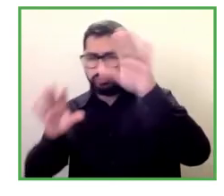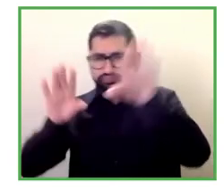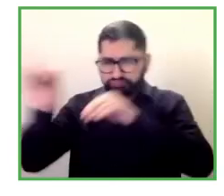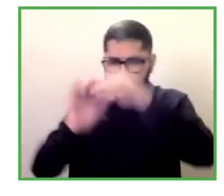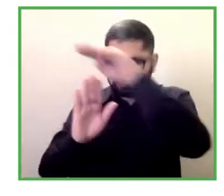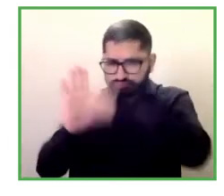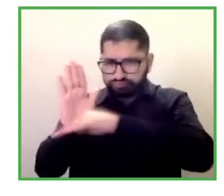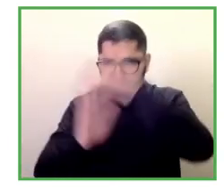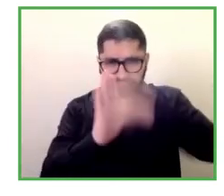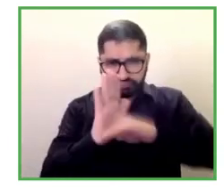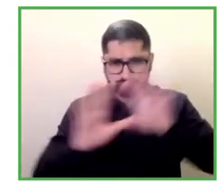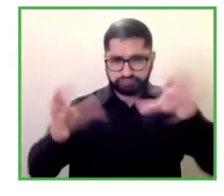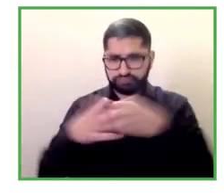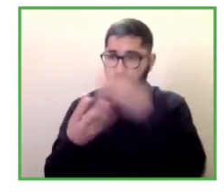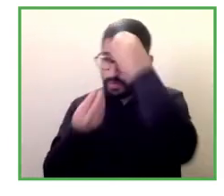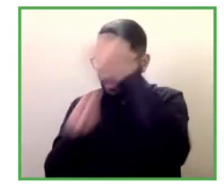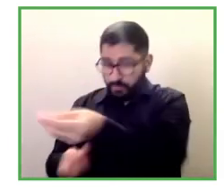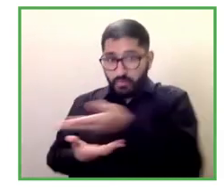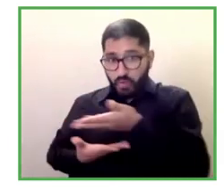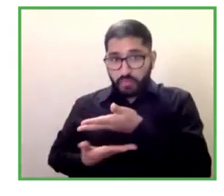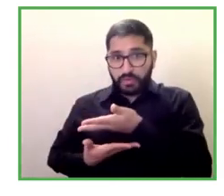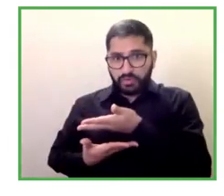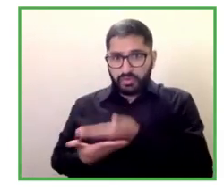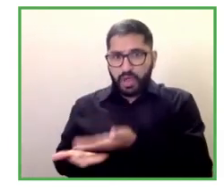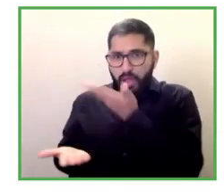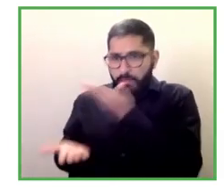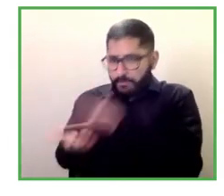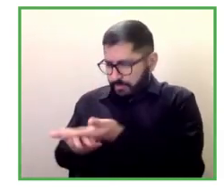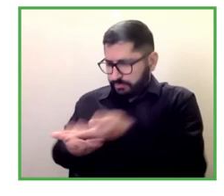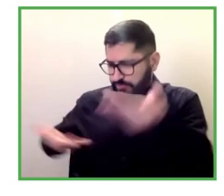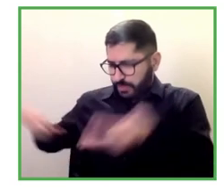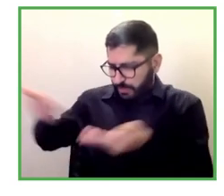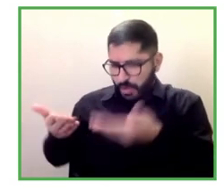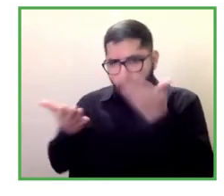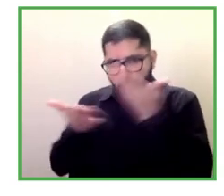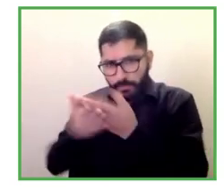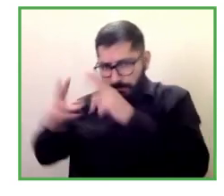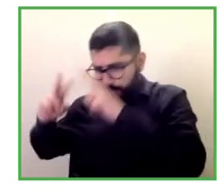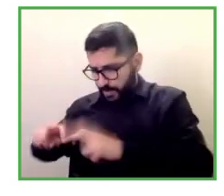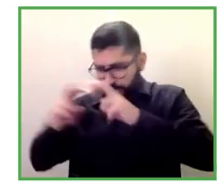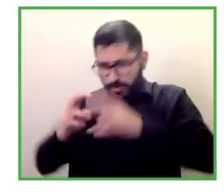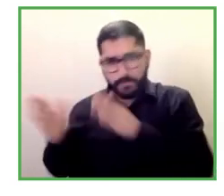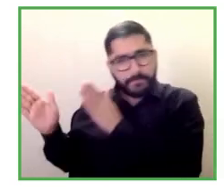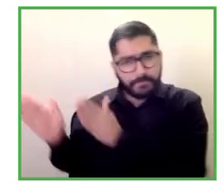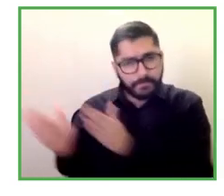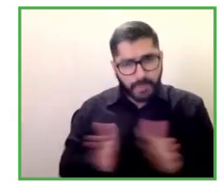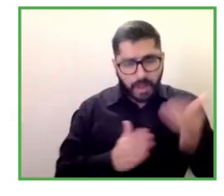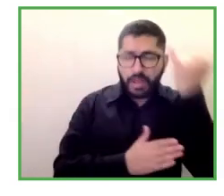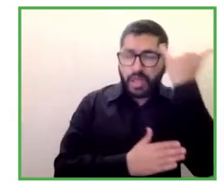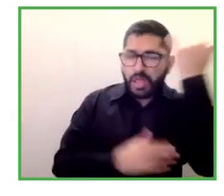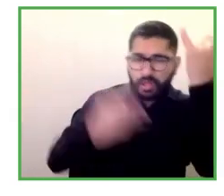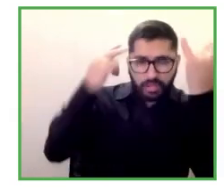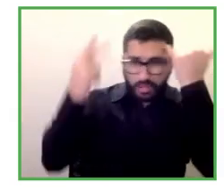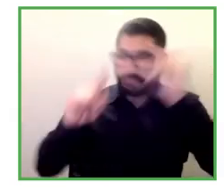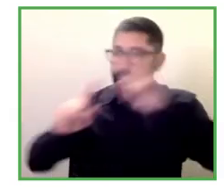policy assistance from the states. And over the course of the years from 2016